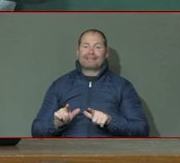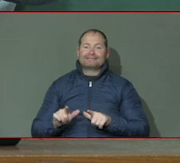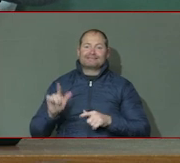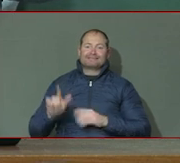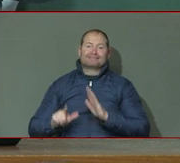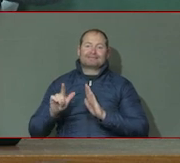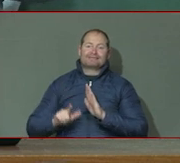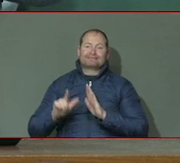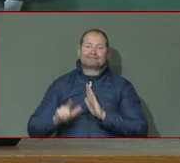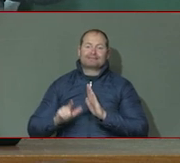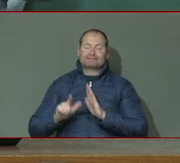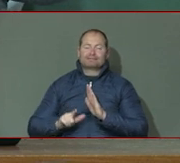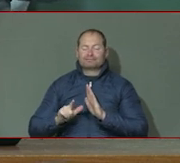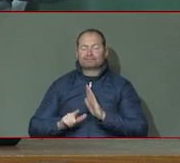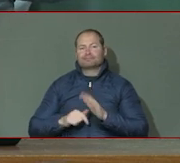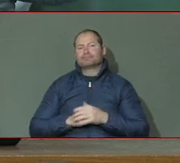than